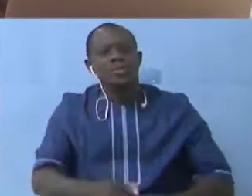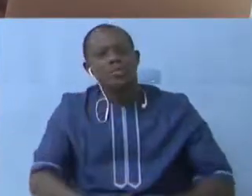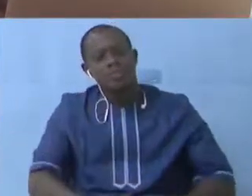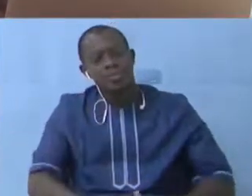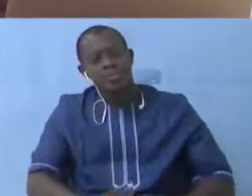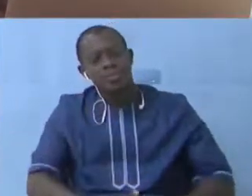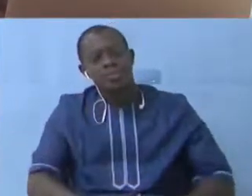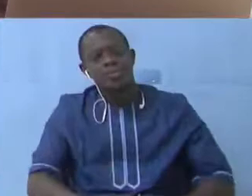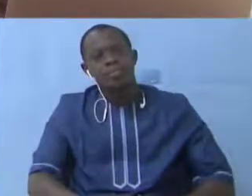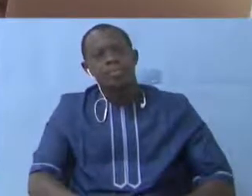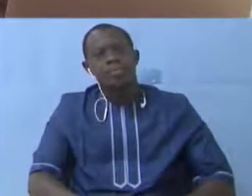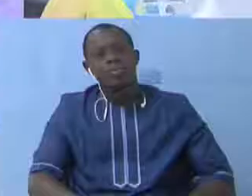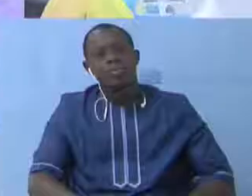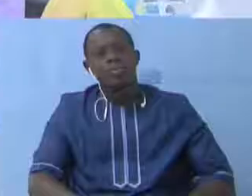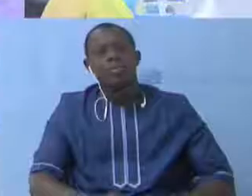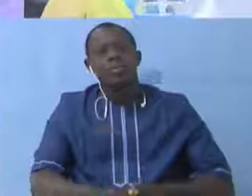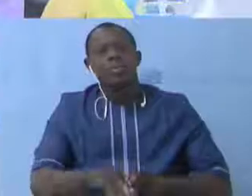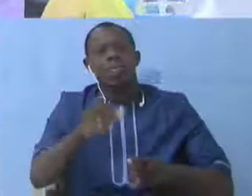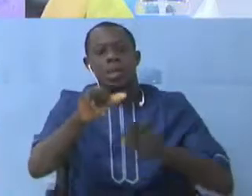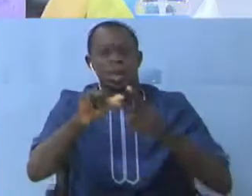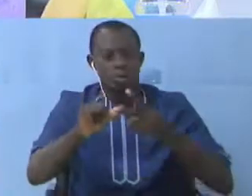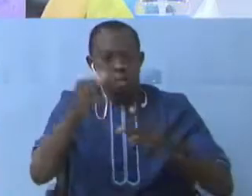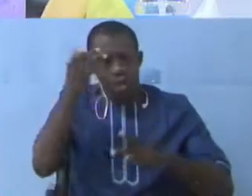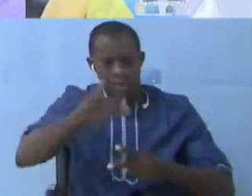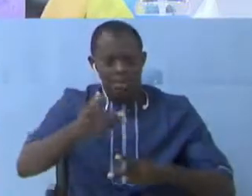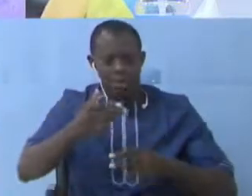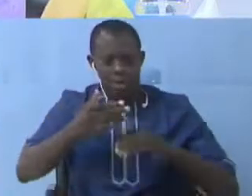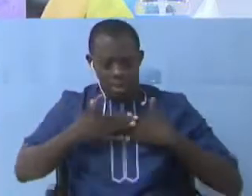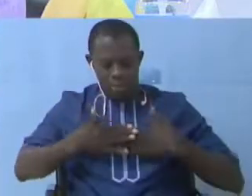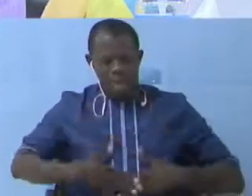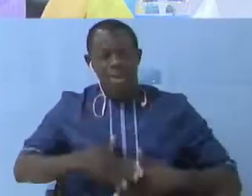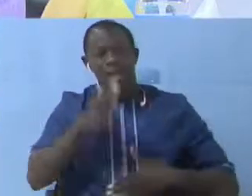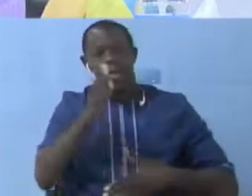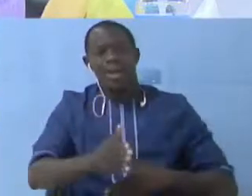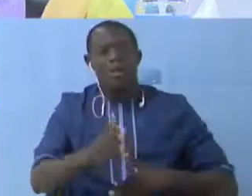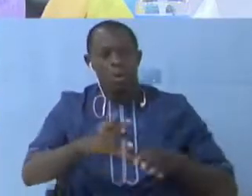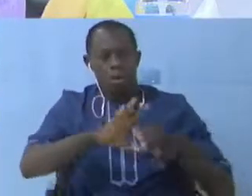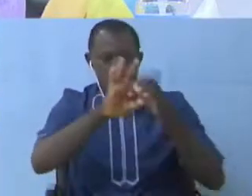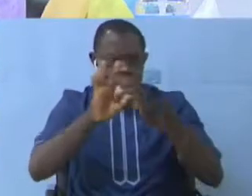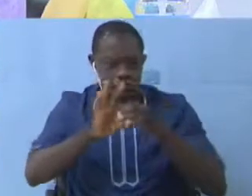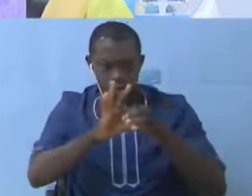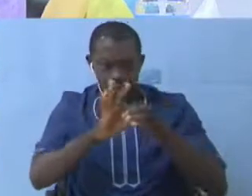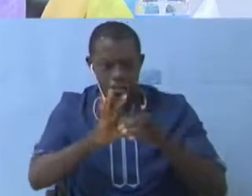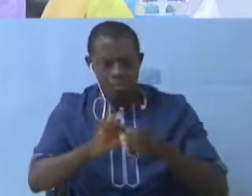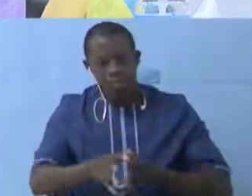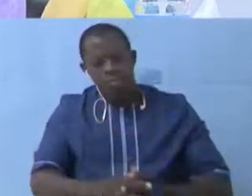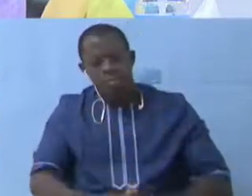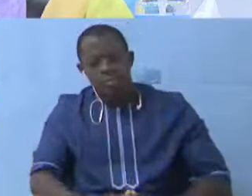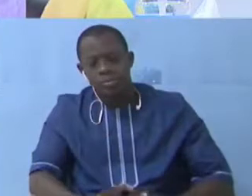Article 19. Article 19 is a human rights organization.